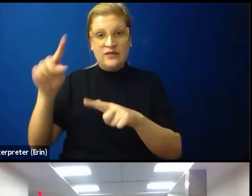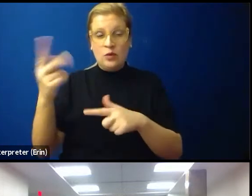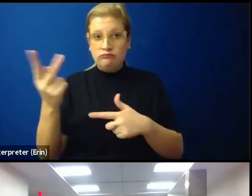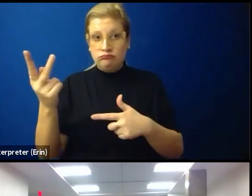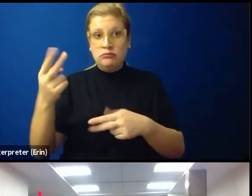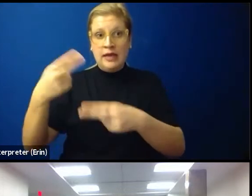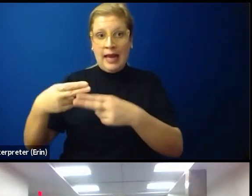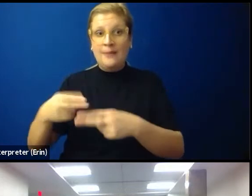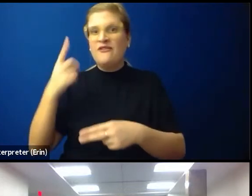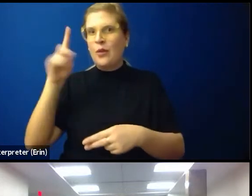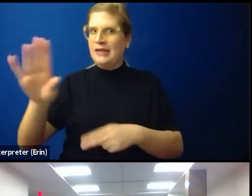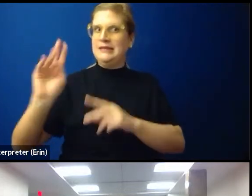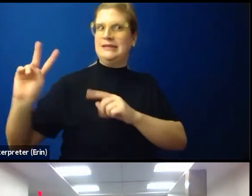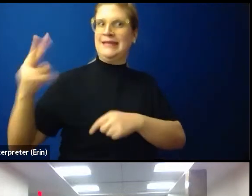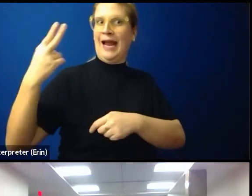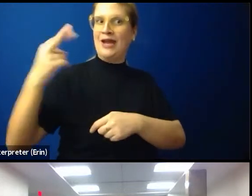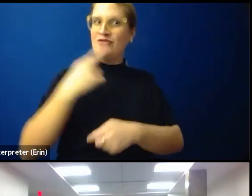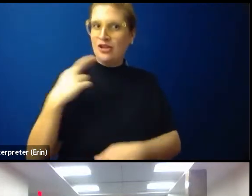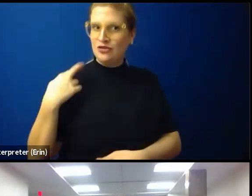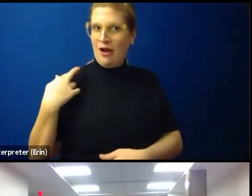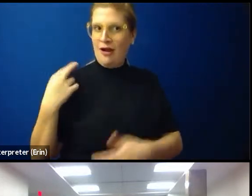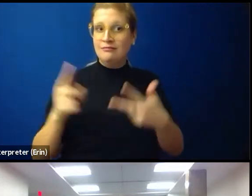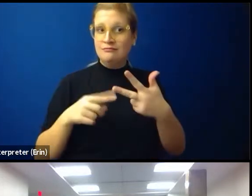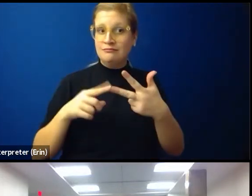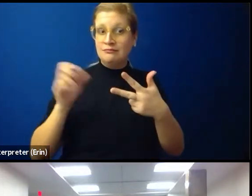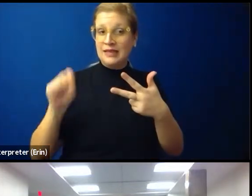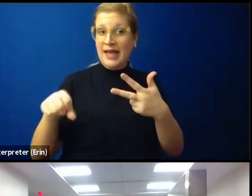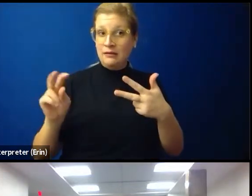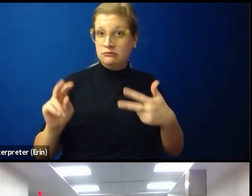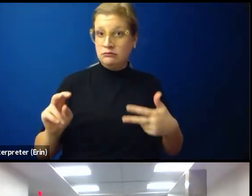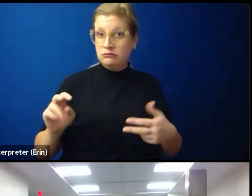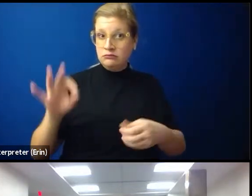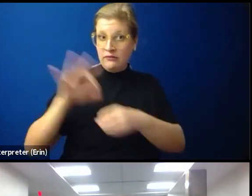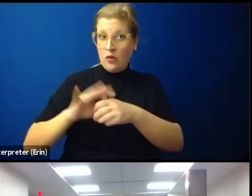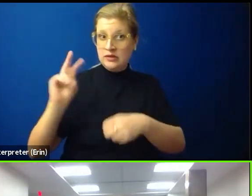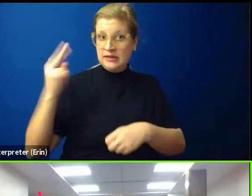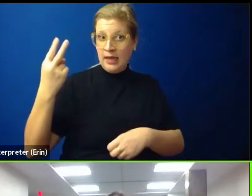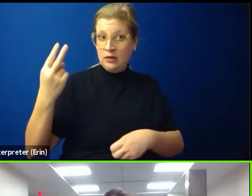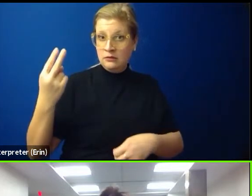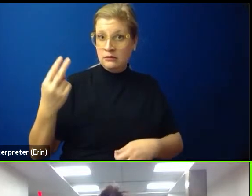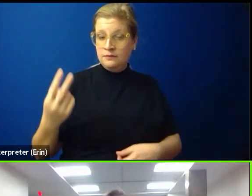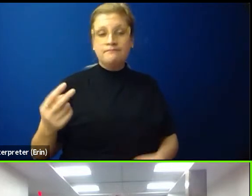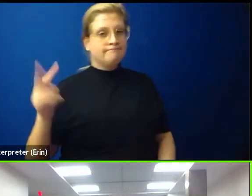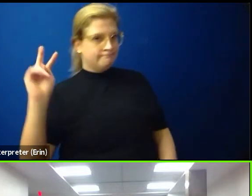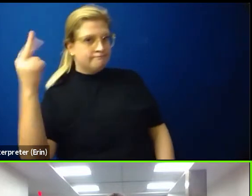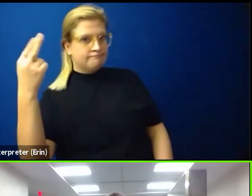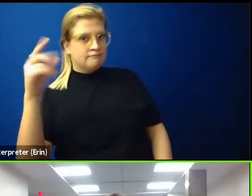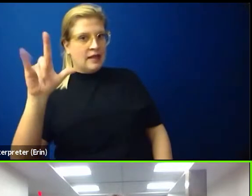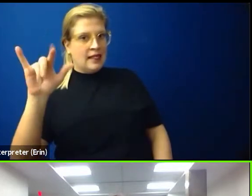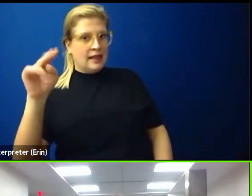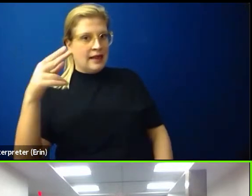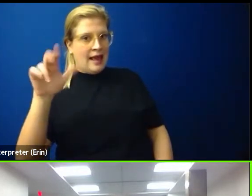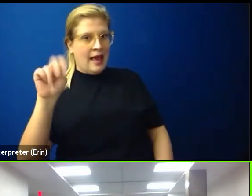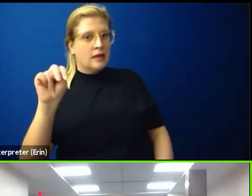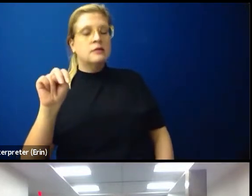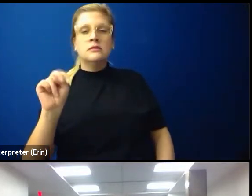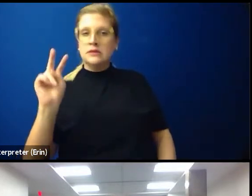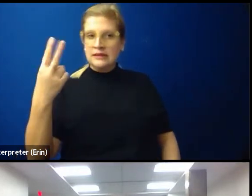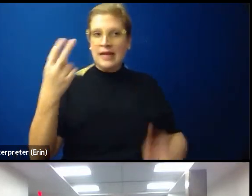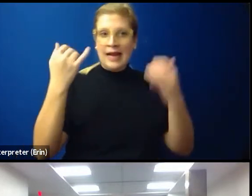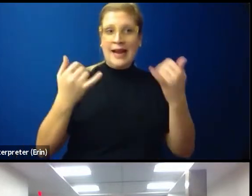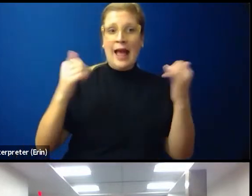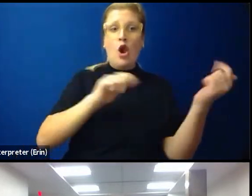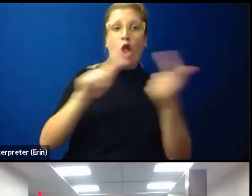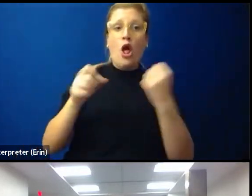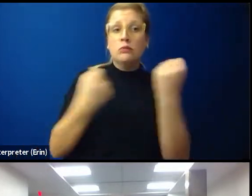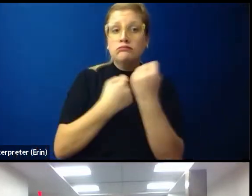second restaurant. Can I get a second? I second. The second by Commissioner Linehan. All those in